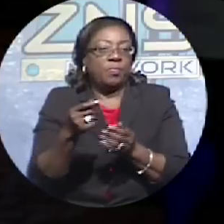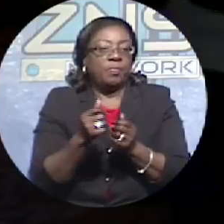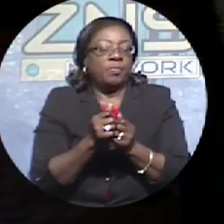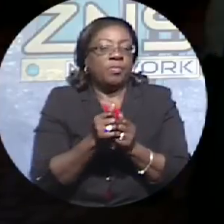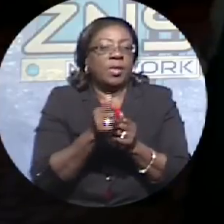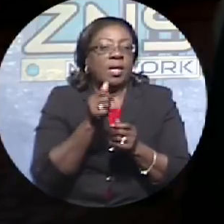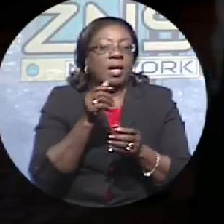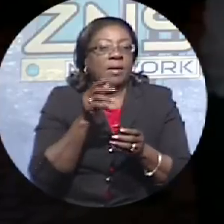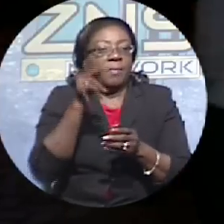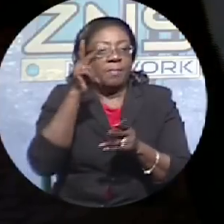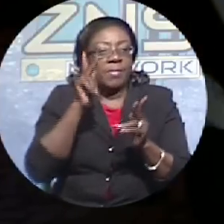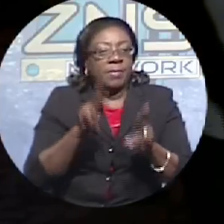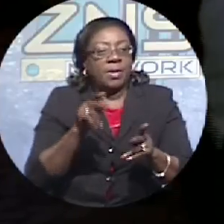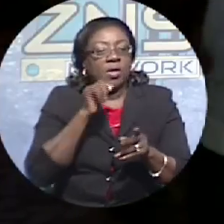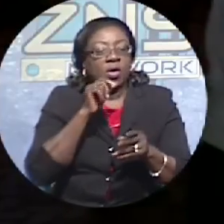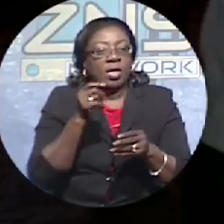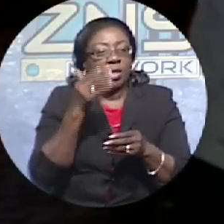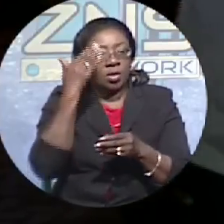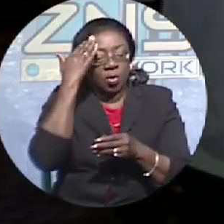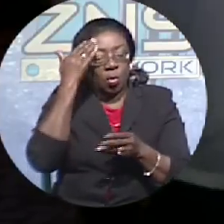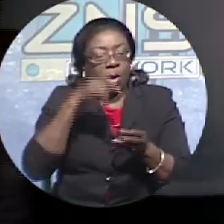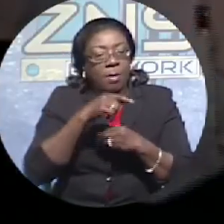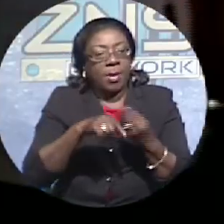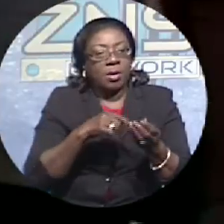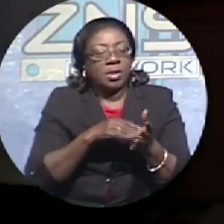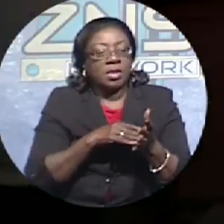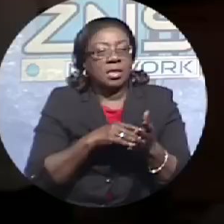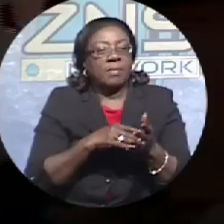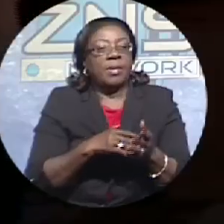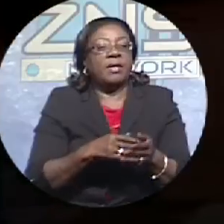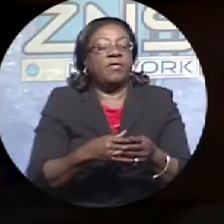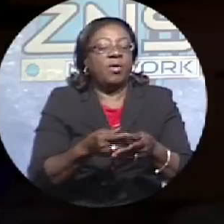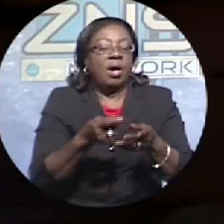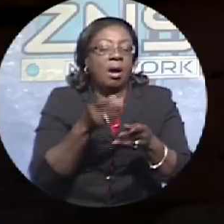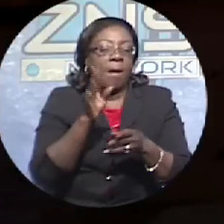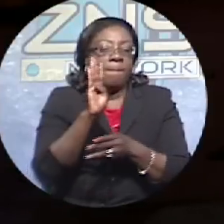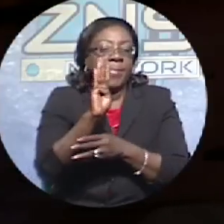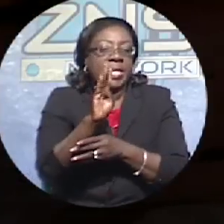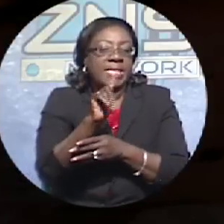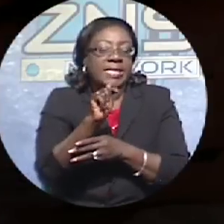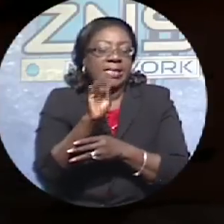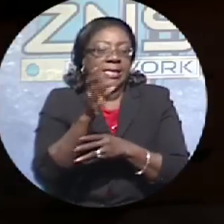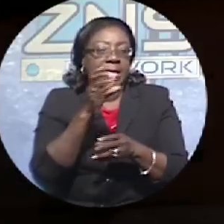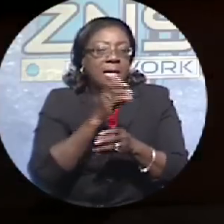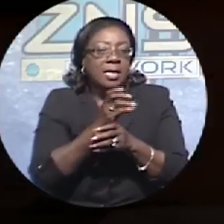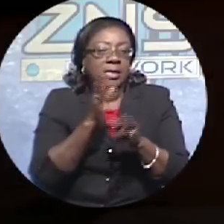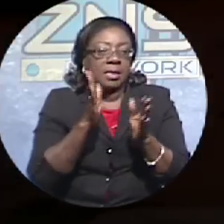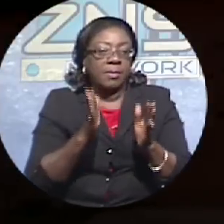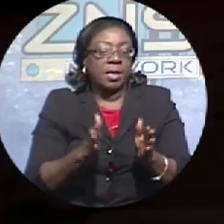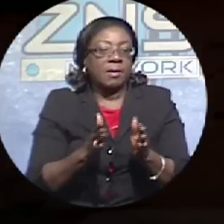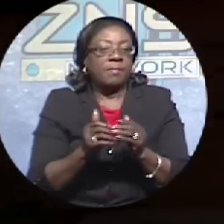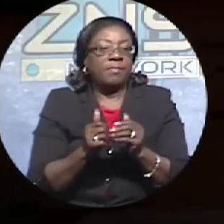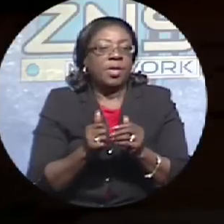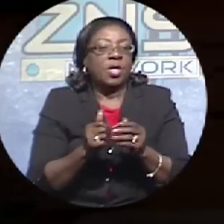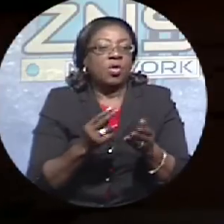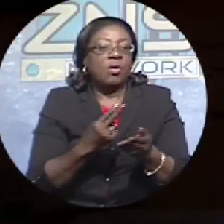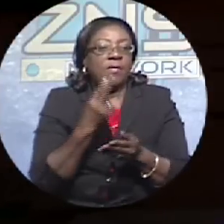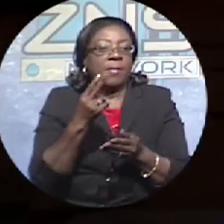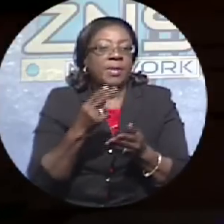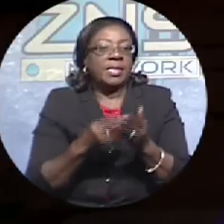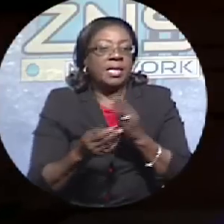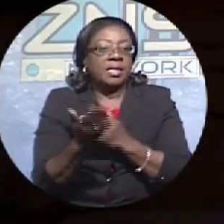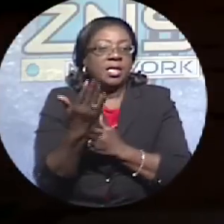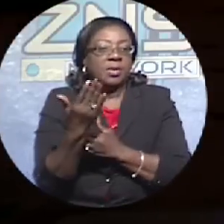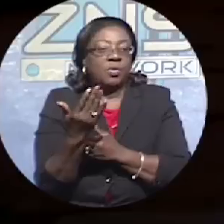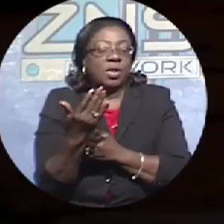be familiar with it. But if you are an existing BTC customer, for instance, and you have one of their 4G plans, which up until this point has